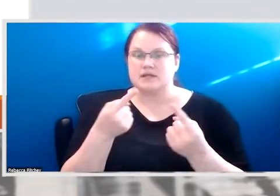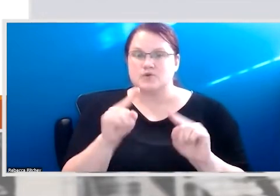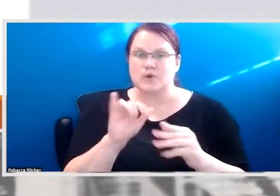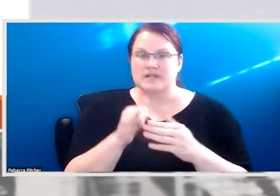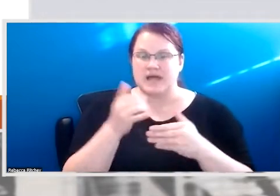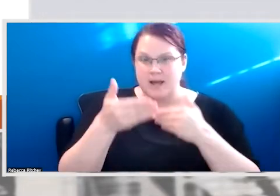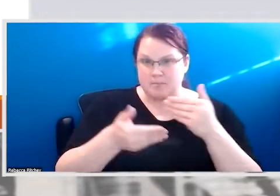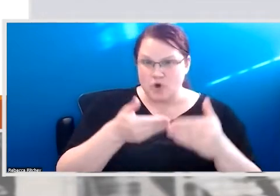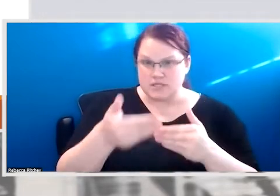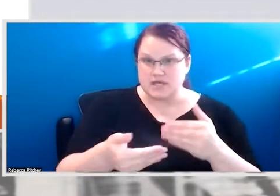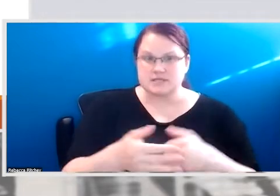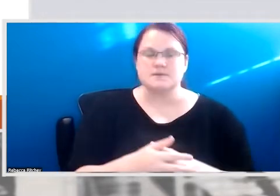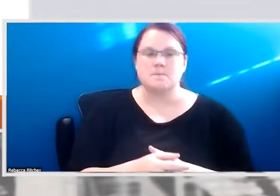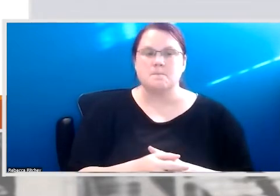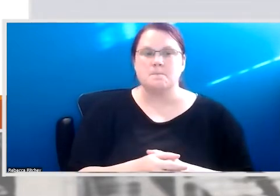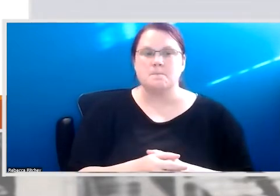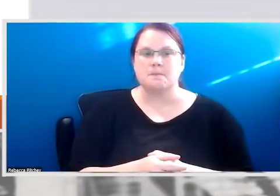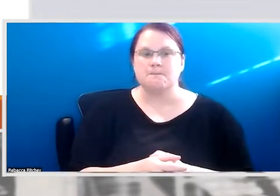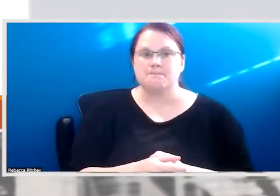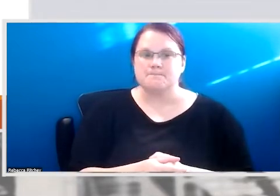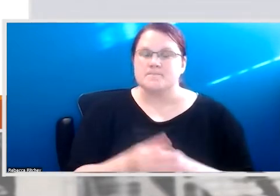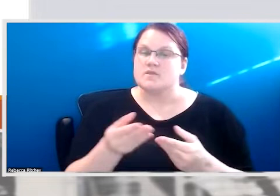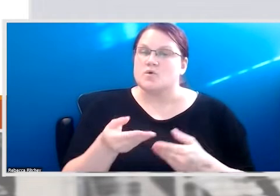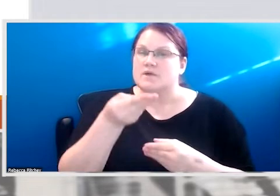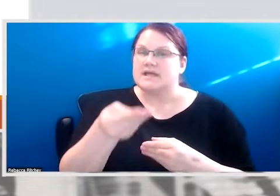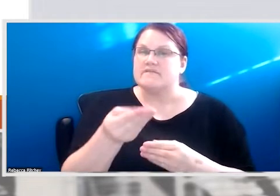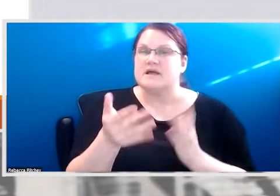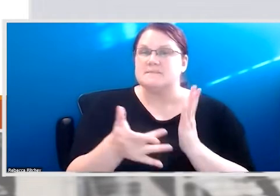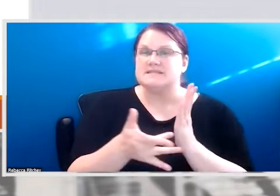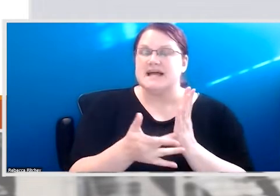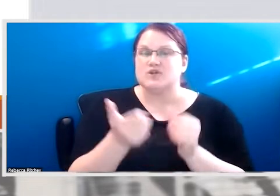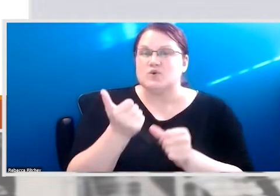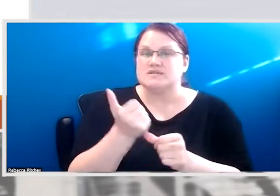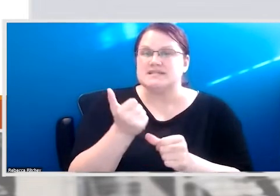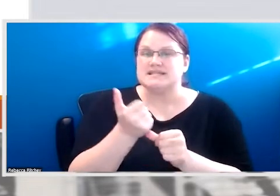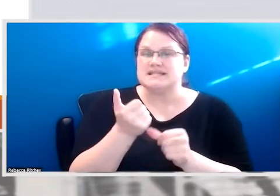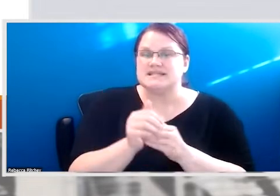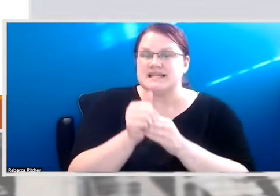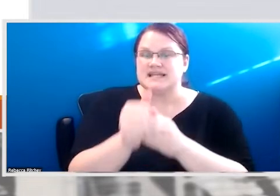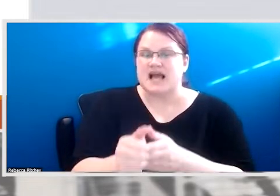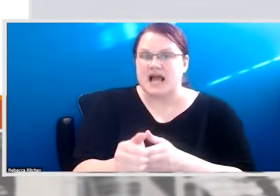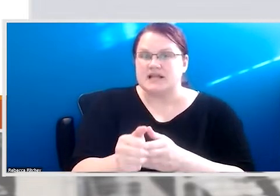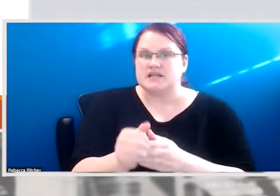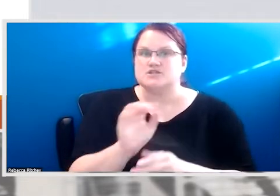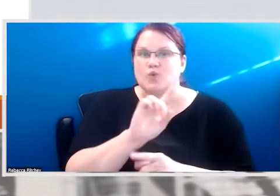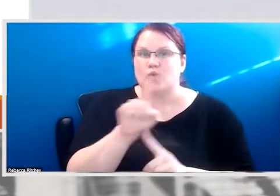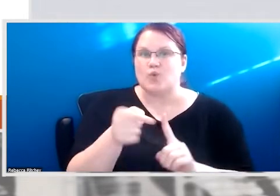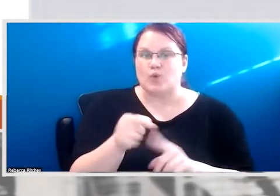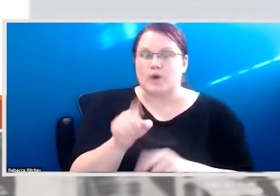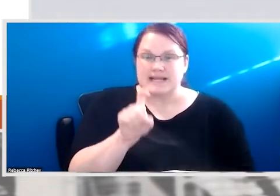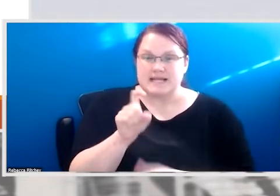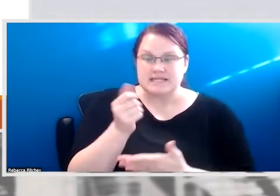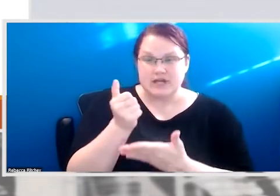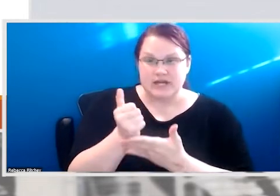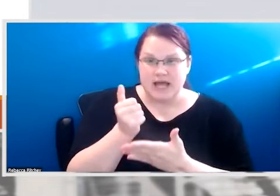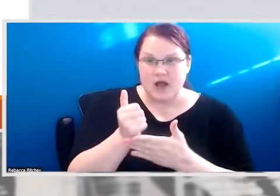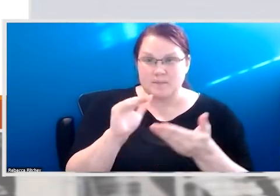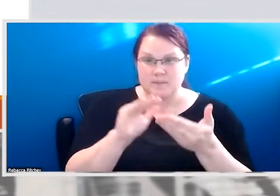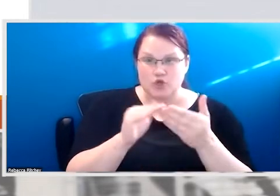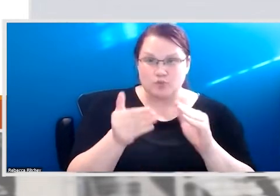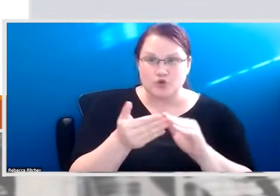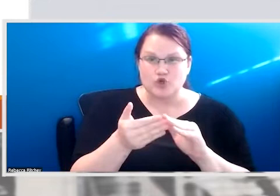process. We give them some technical assistance and guidance where necessary to help the community